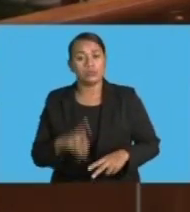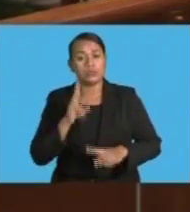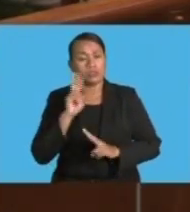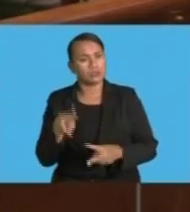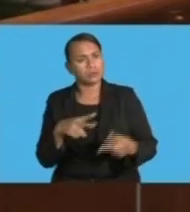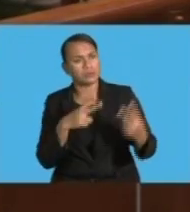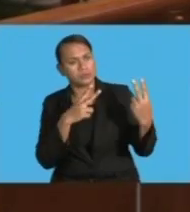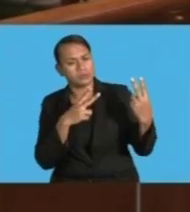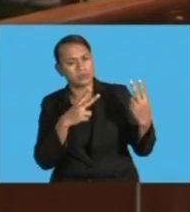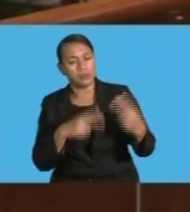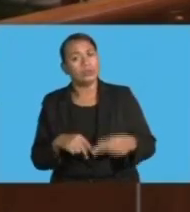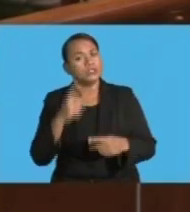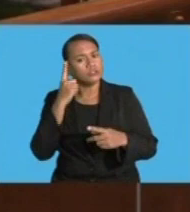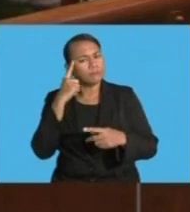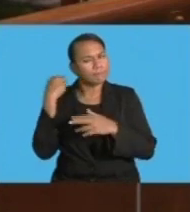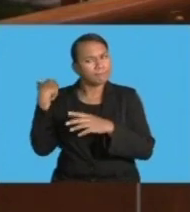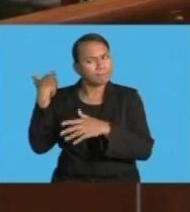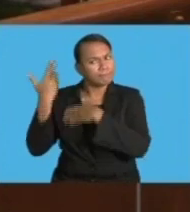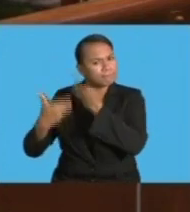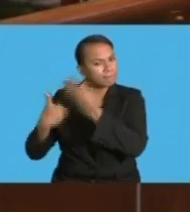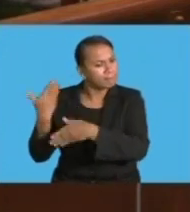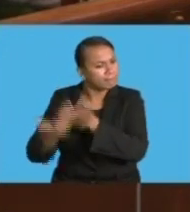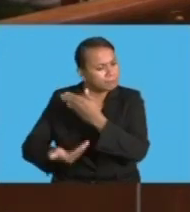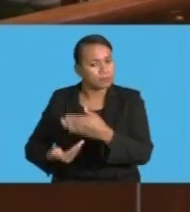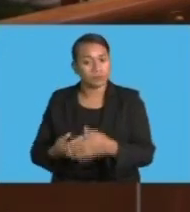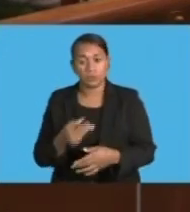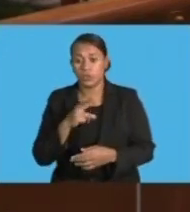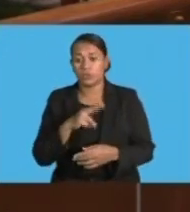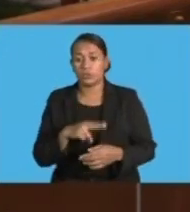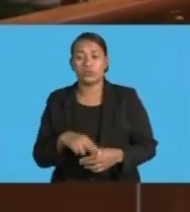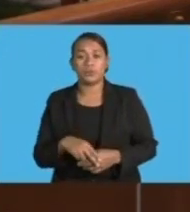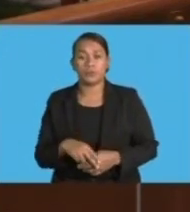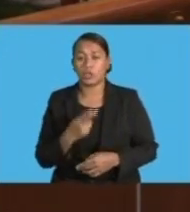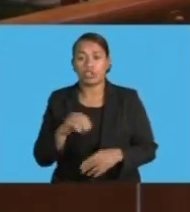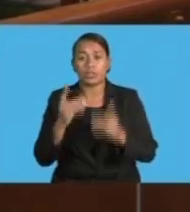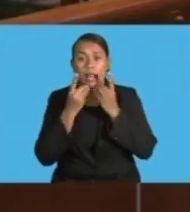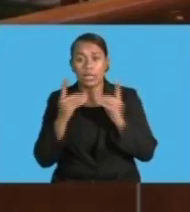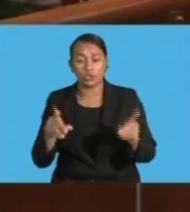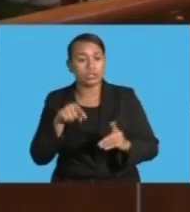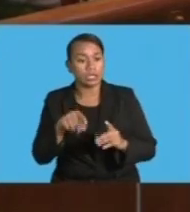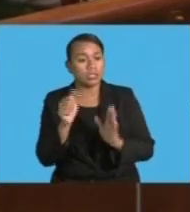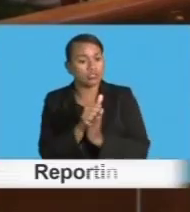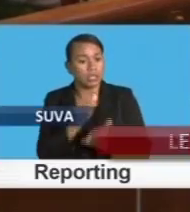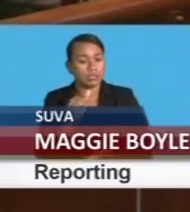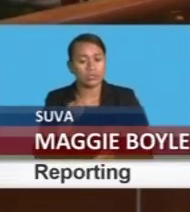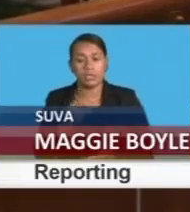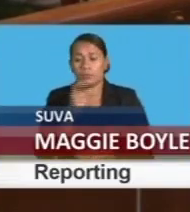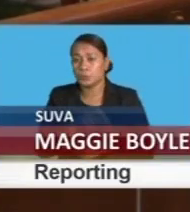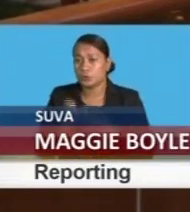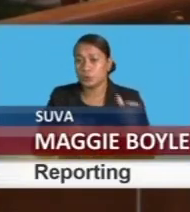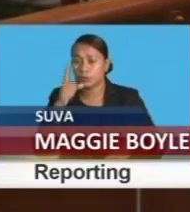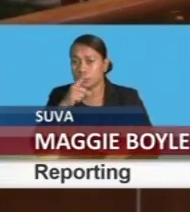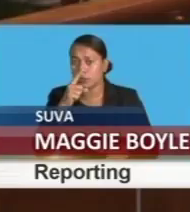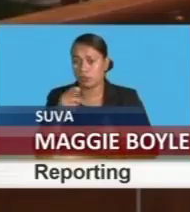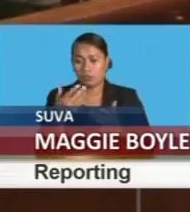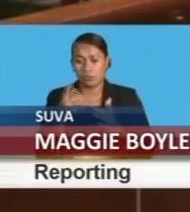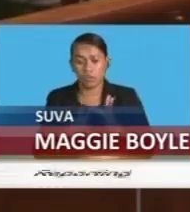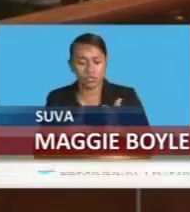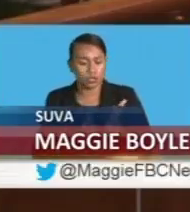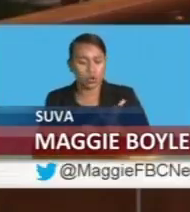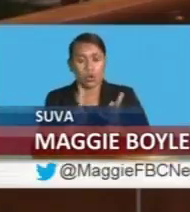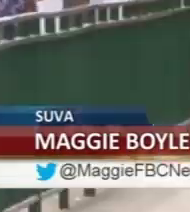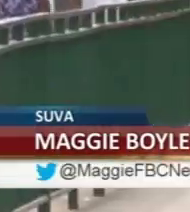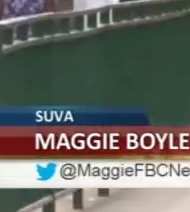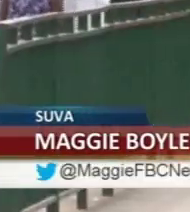embrace and recognize the United Nations Declaration on the Rights of Indigenous Peoples. It was a solemn call to mark the